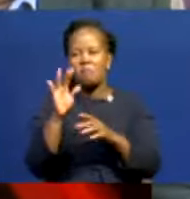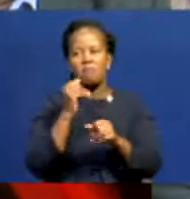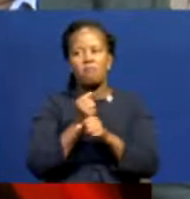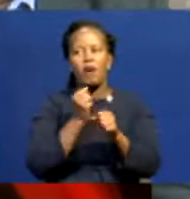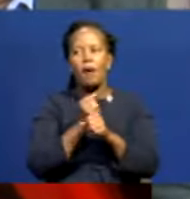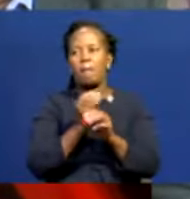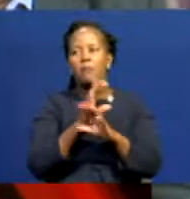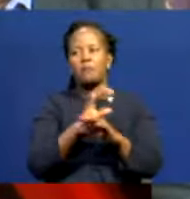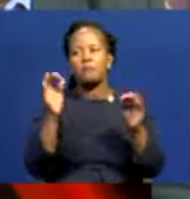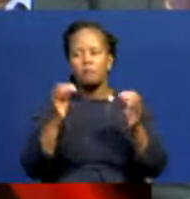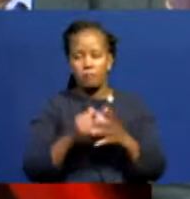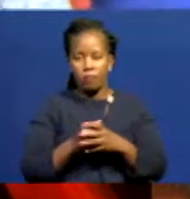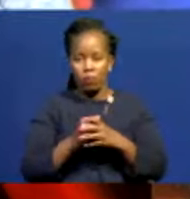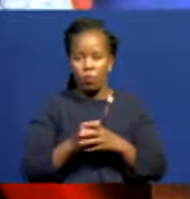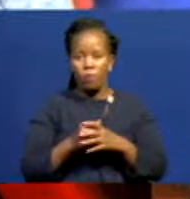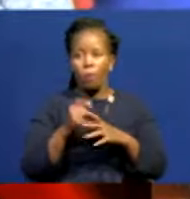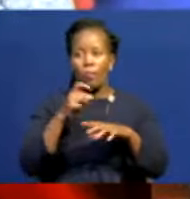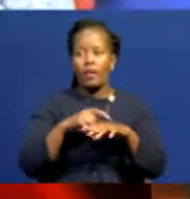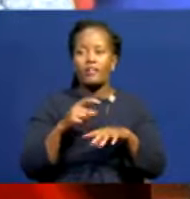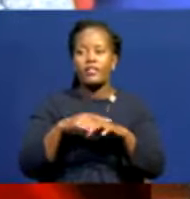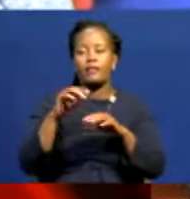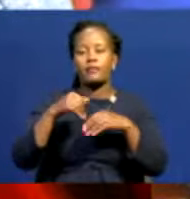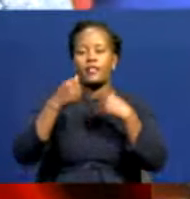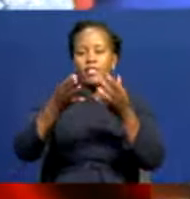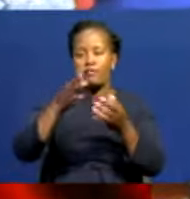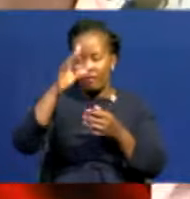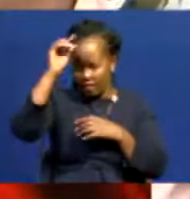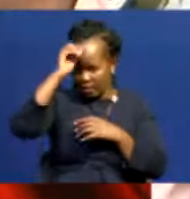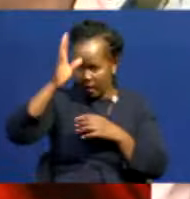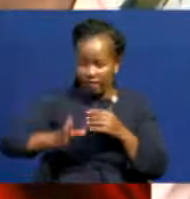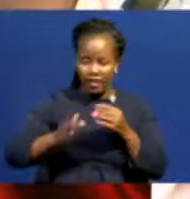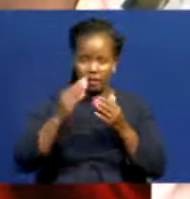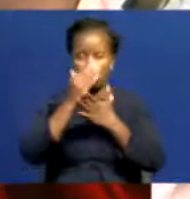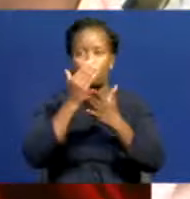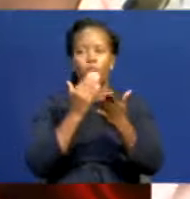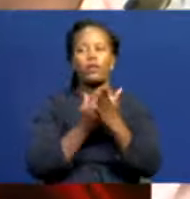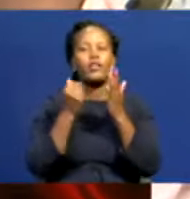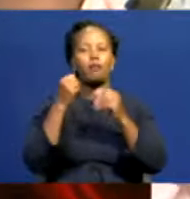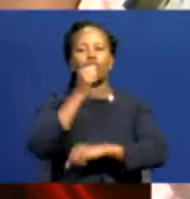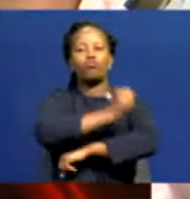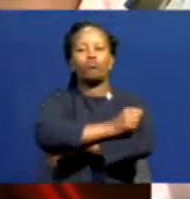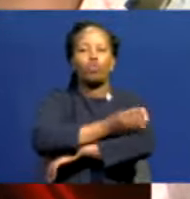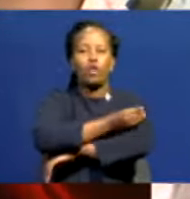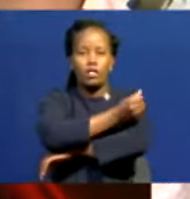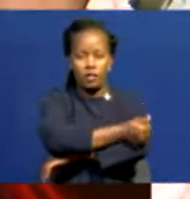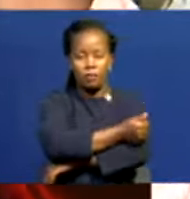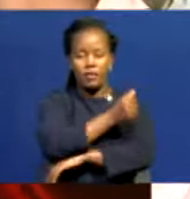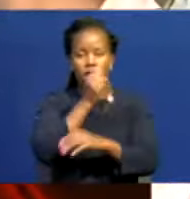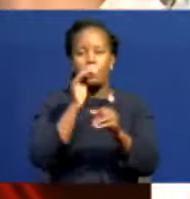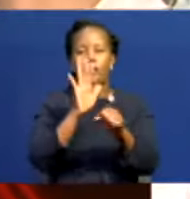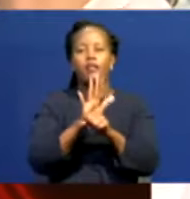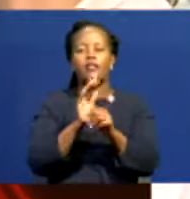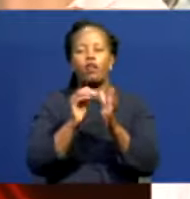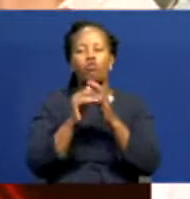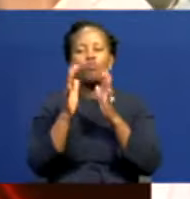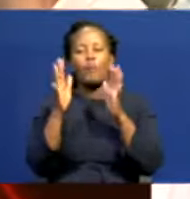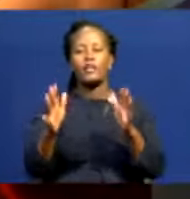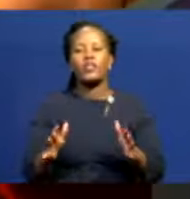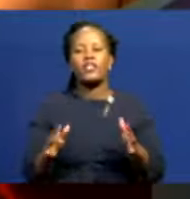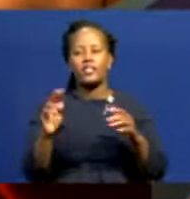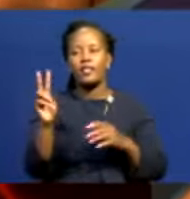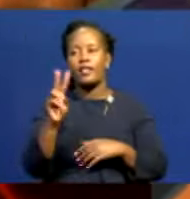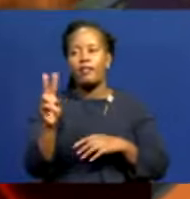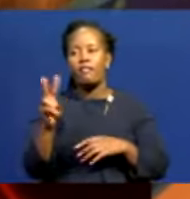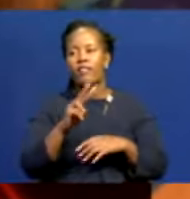Speaking at Vihiga County headquarters during the governor's scholarship program, Vihiga County Majority Leader Manoah Mbogu says